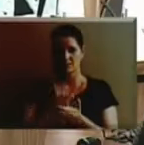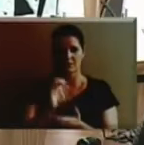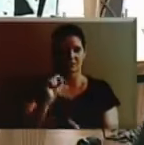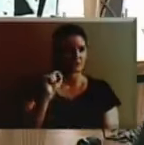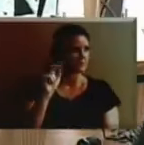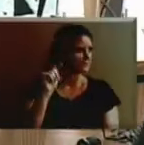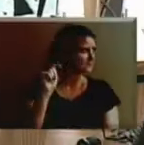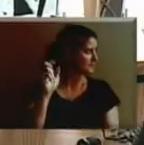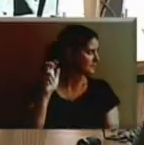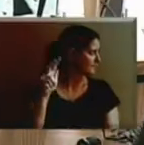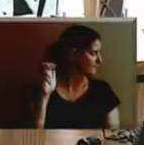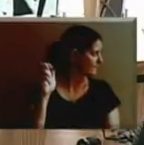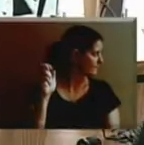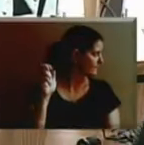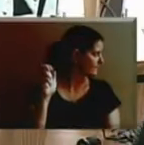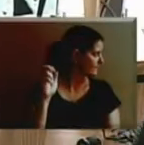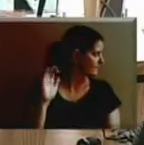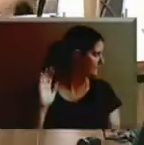stand.